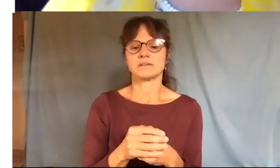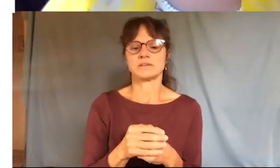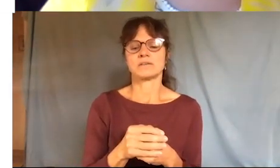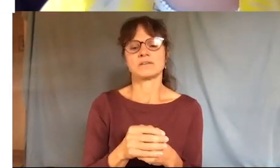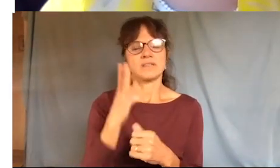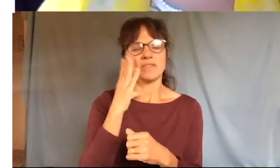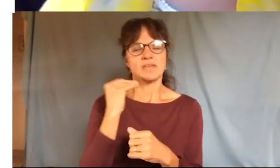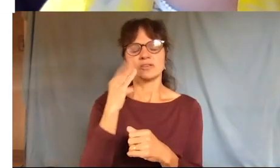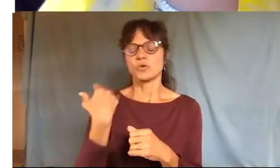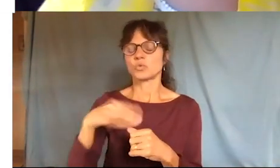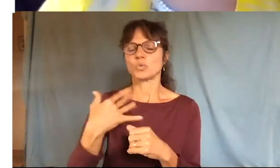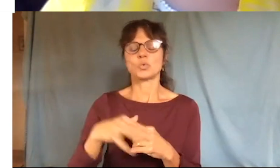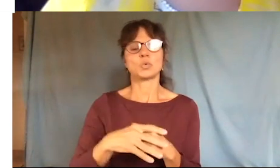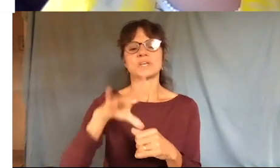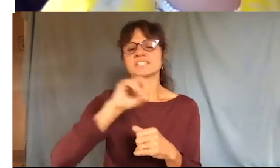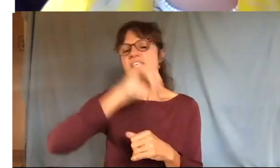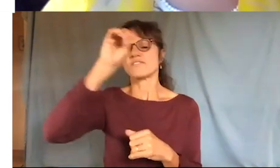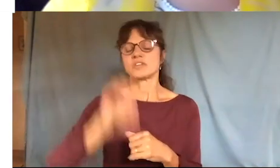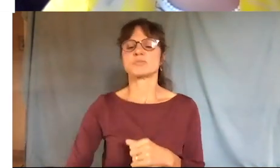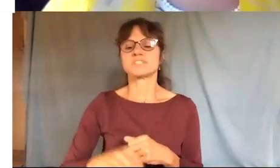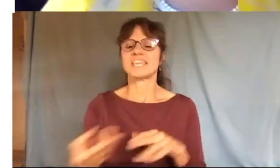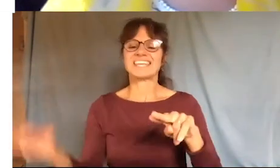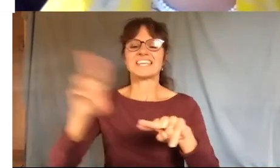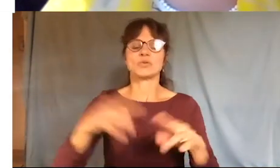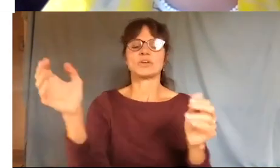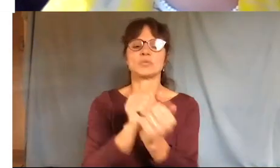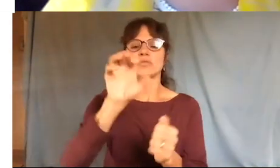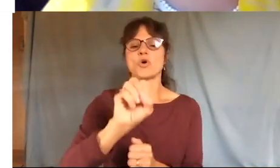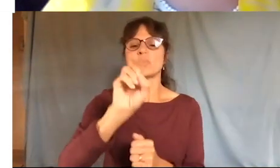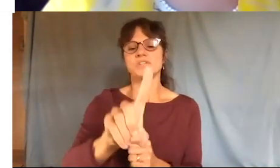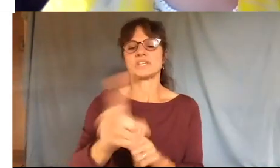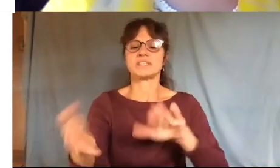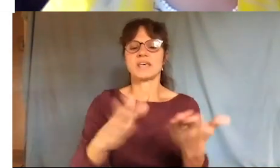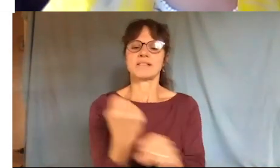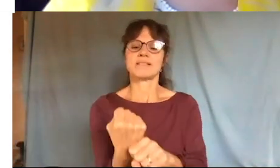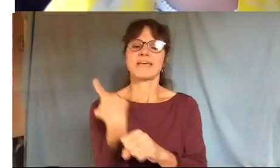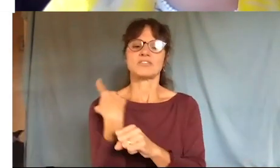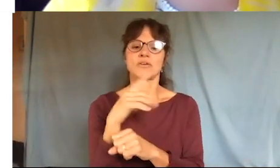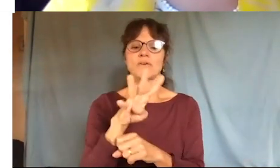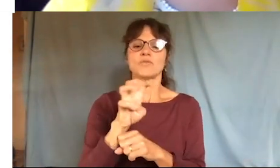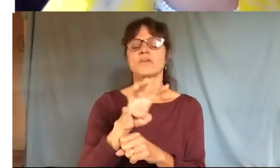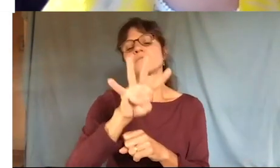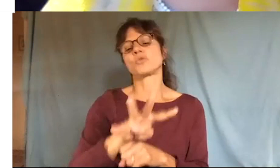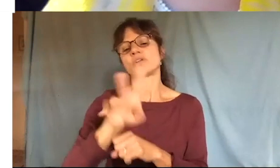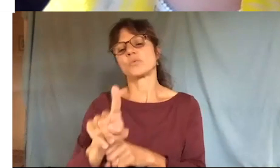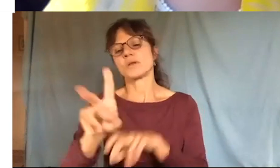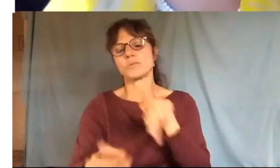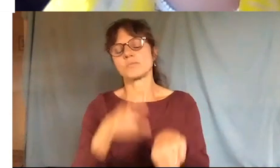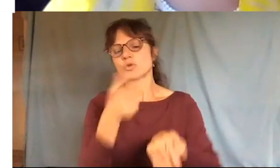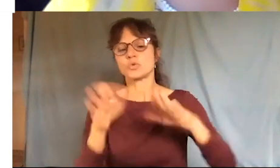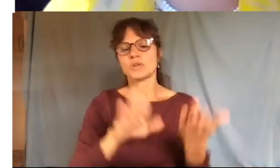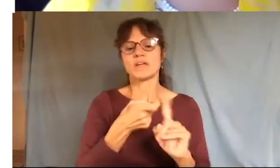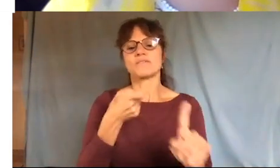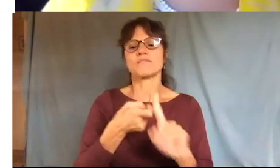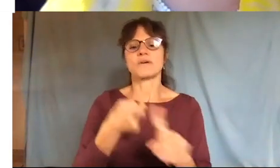a staggering 70% increase in overdose deaths last year. That's 441 people who died from an